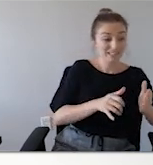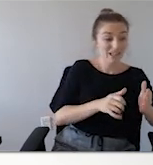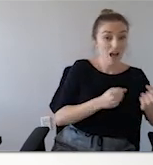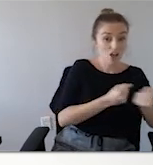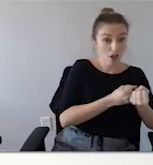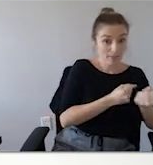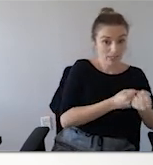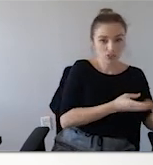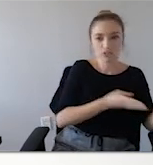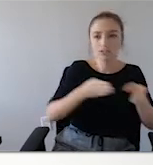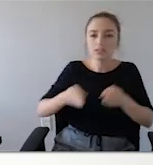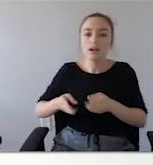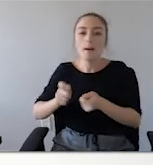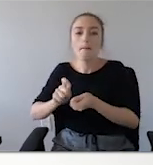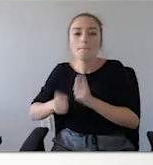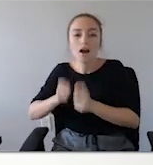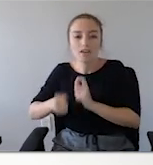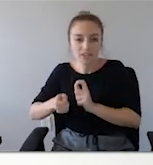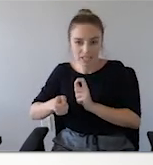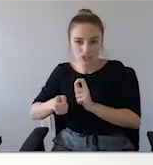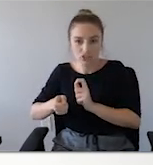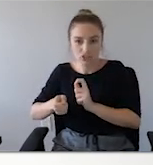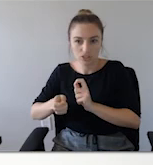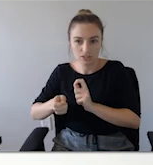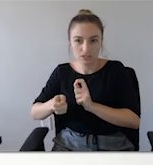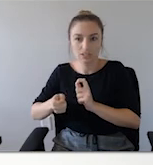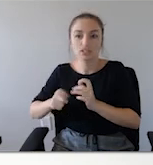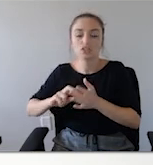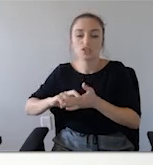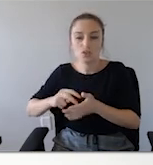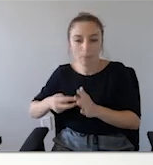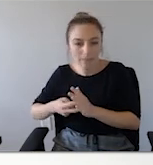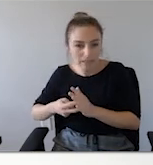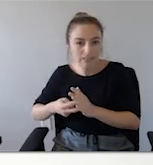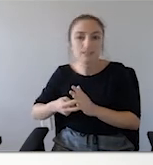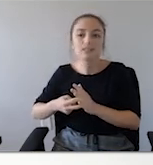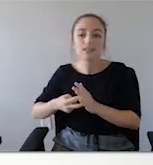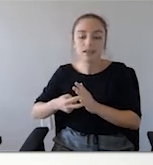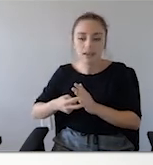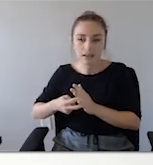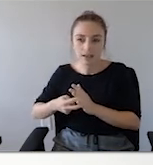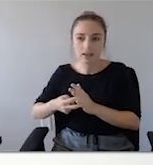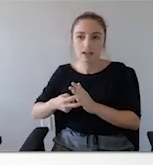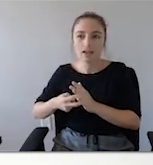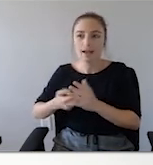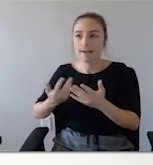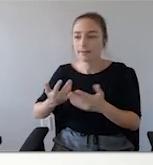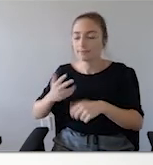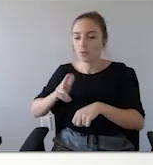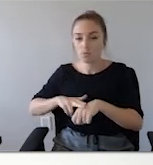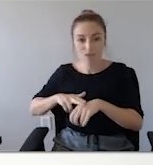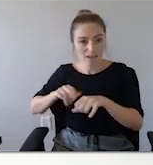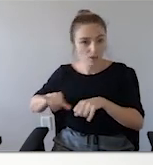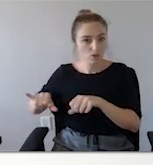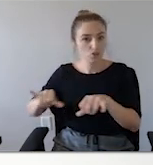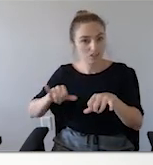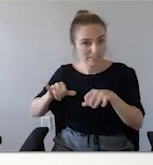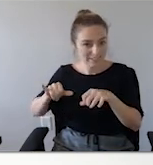at a reduced level. So maybe for the regular standard on,